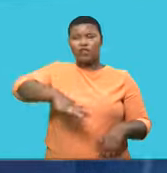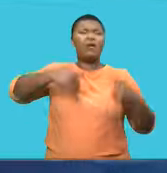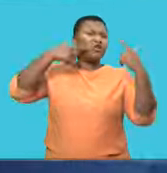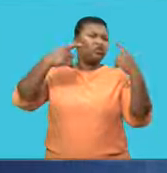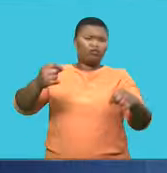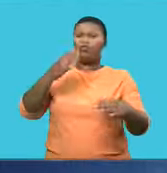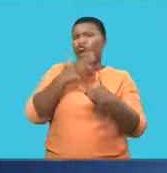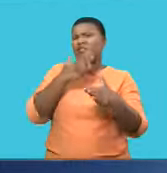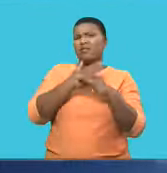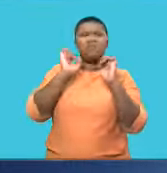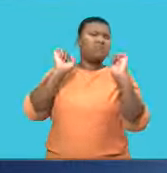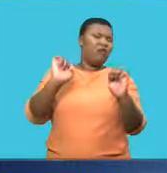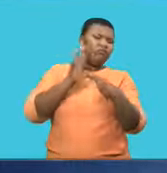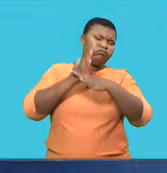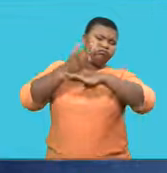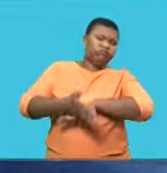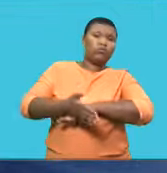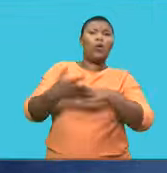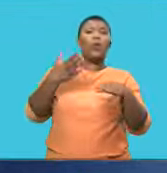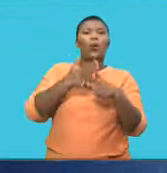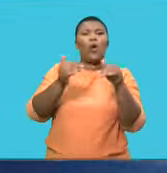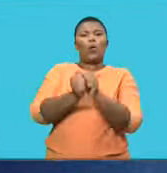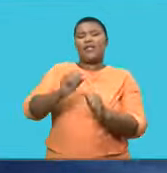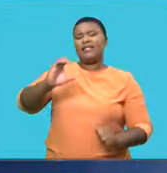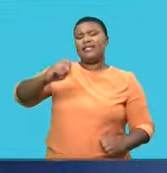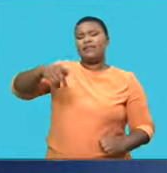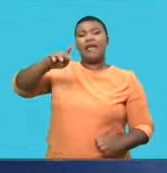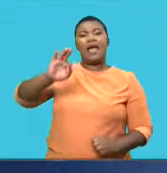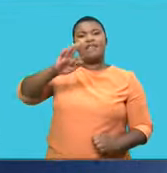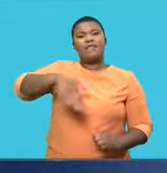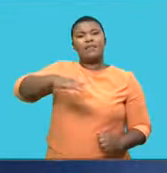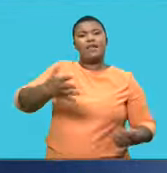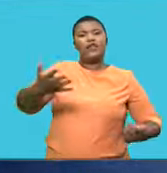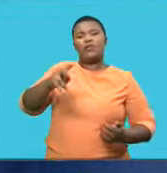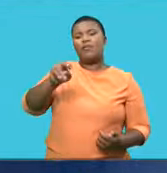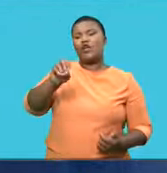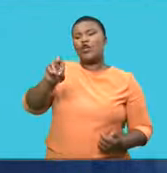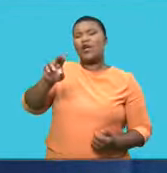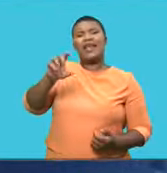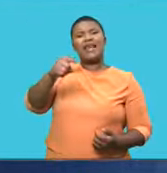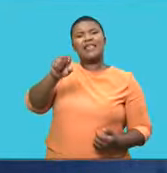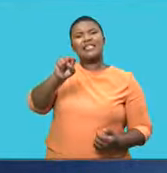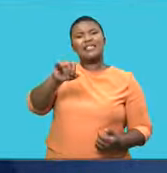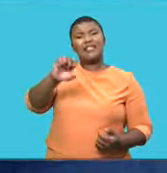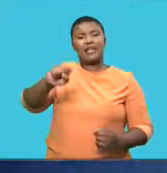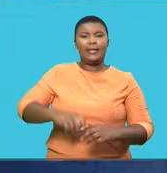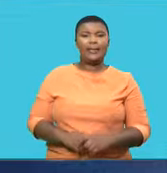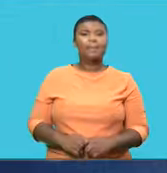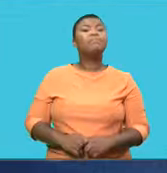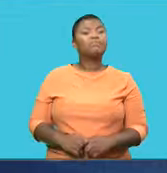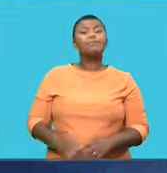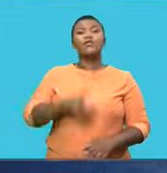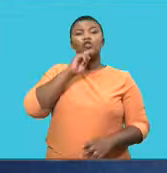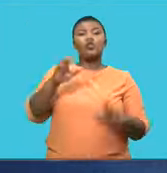Yes. With the CPF in Noord-Gesa. Uma ulihlabele phambili-ke ngokuveza ukuthi lo mkhankaso namuhla awupheleli-ke kuyona le ndawo